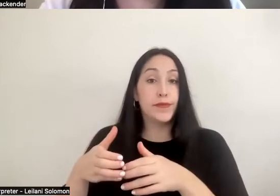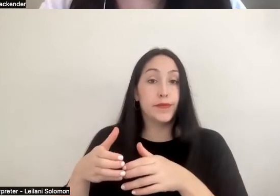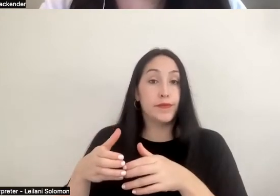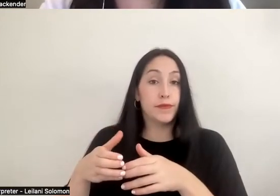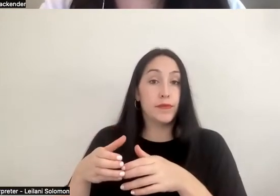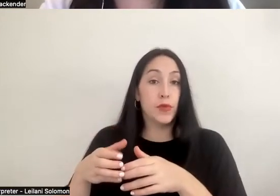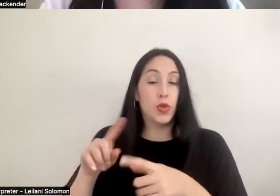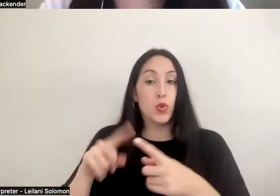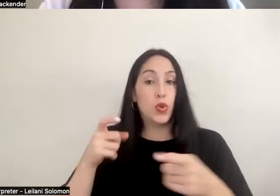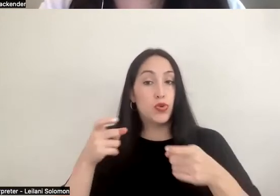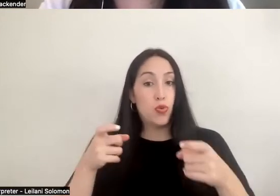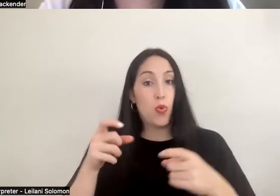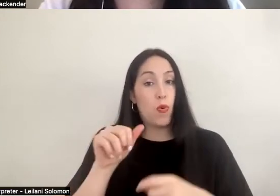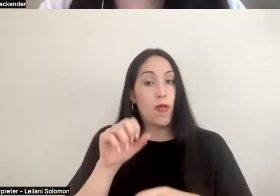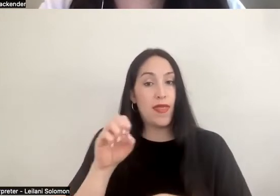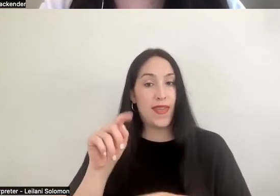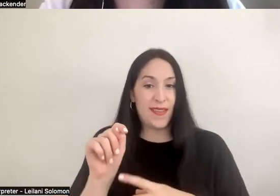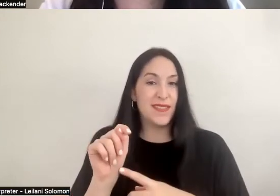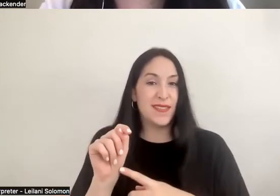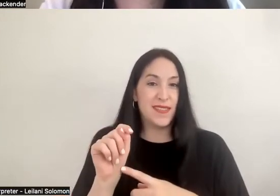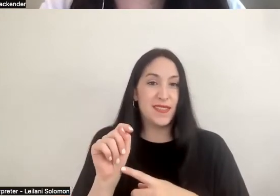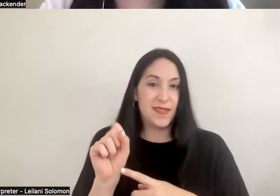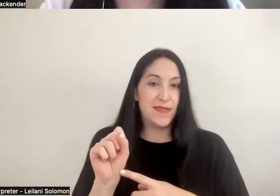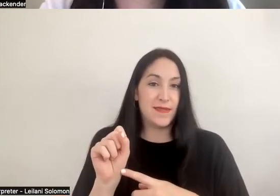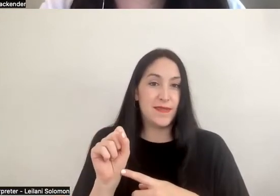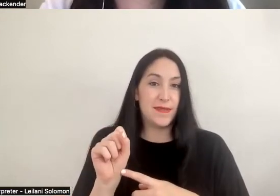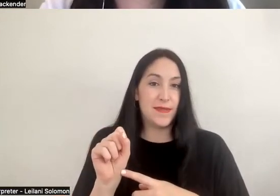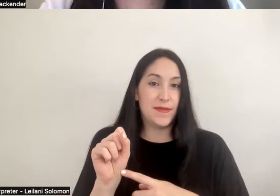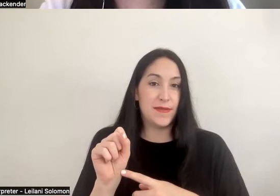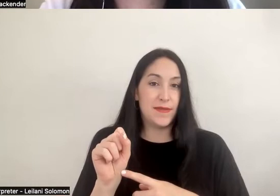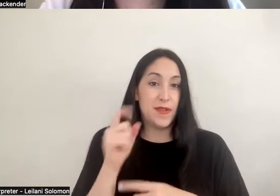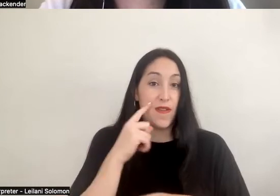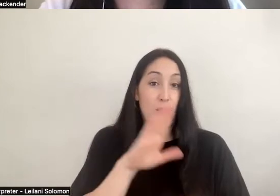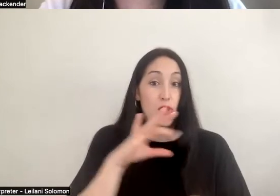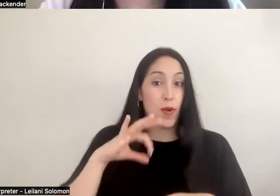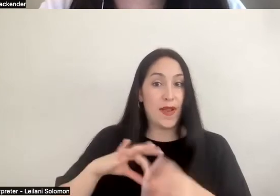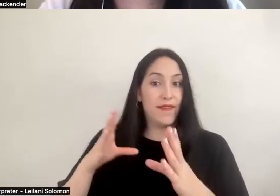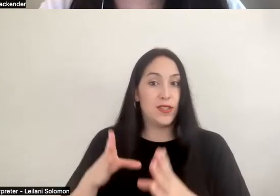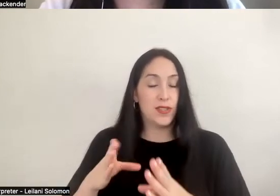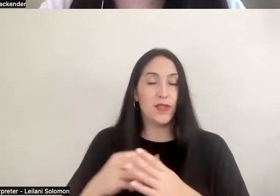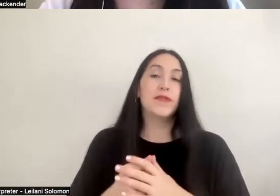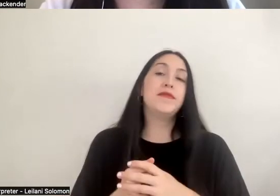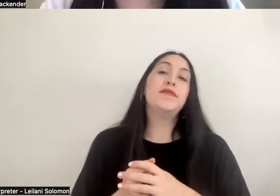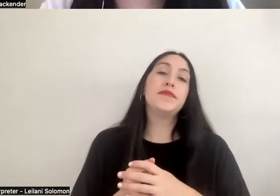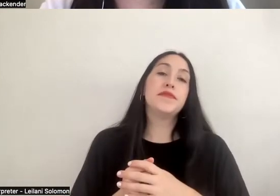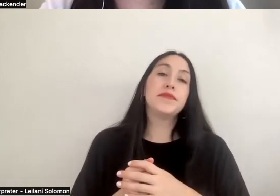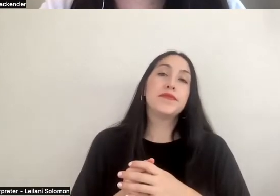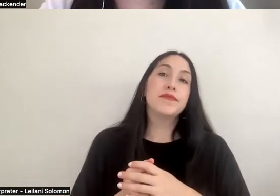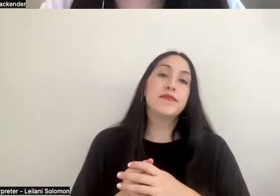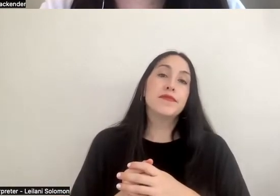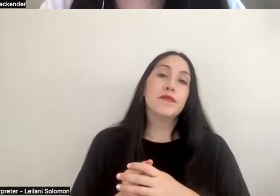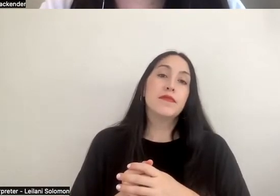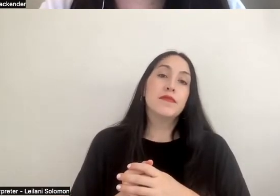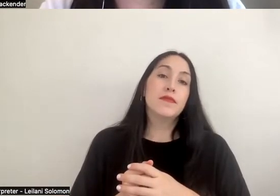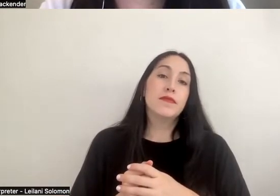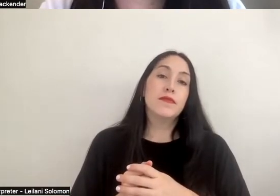the benefit of your beneficiary. And the special needs trust anticipates that time when